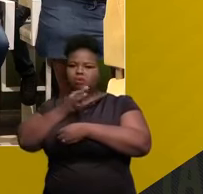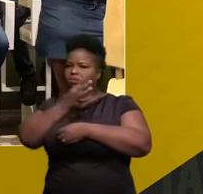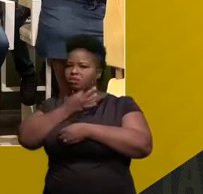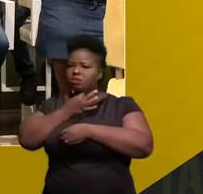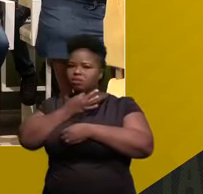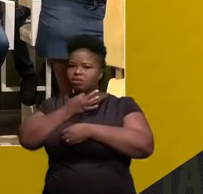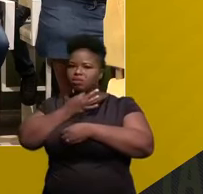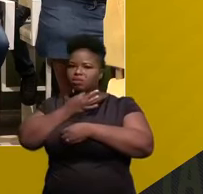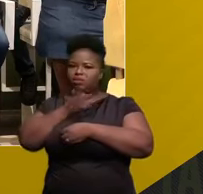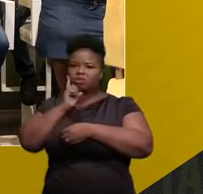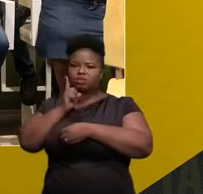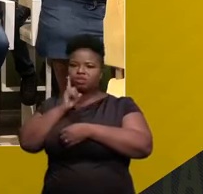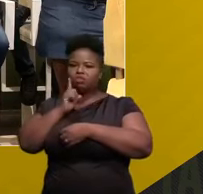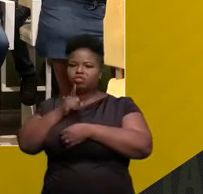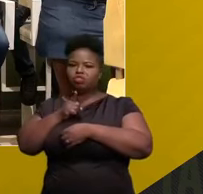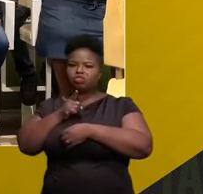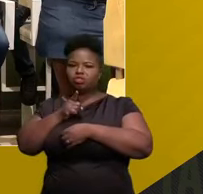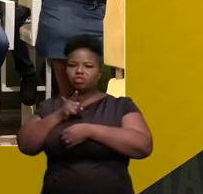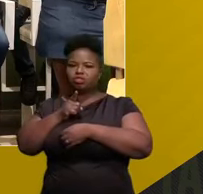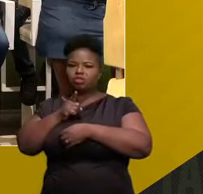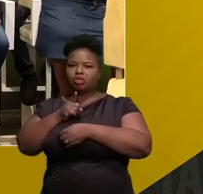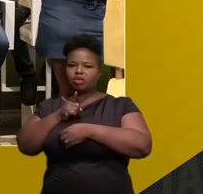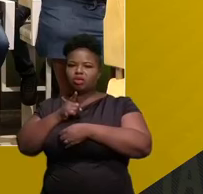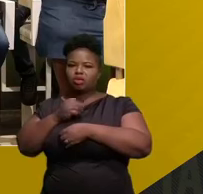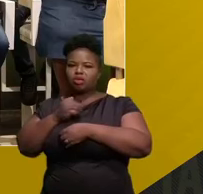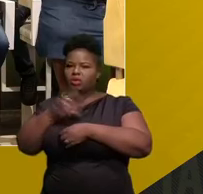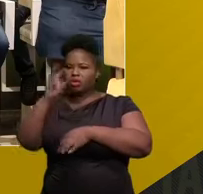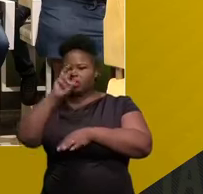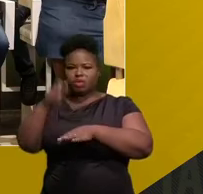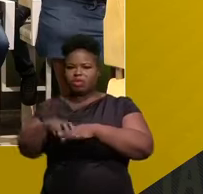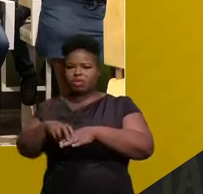shortages of teachers ba ba dira dikomerse well as out there